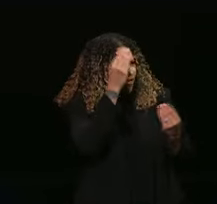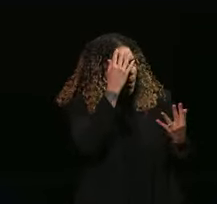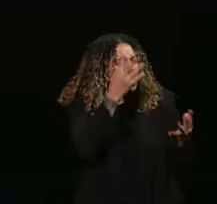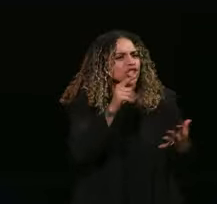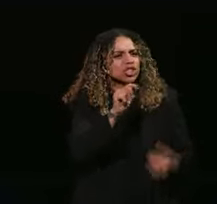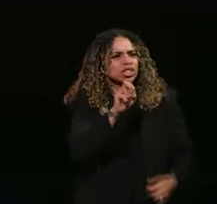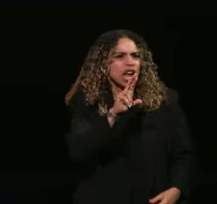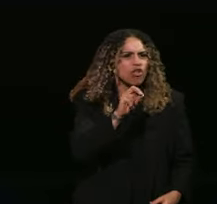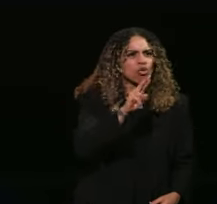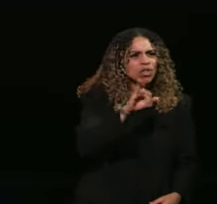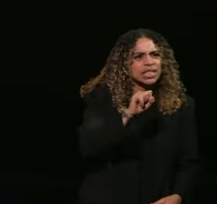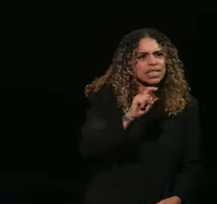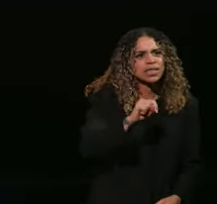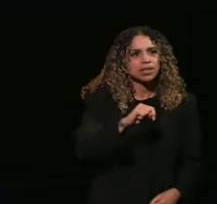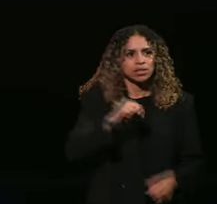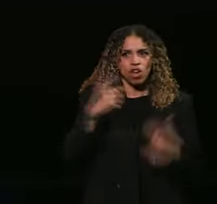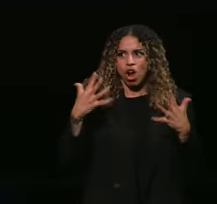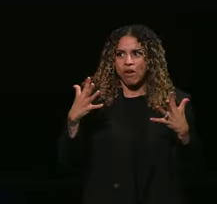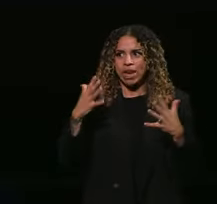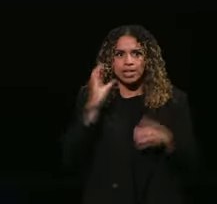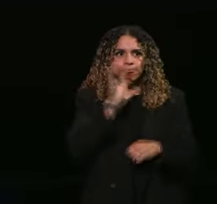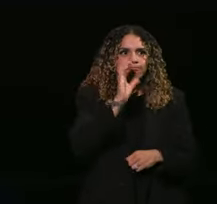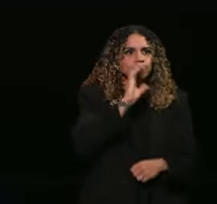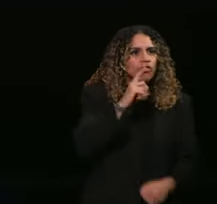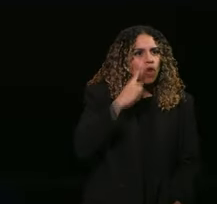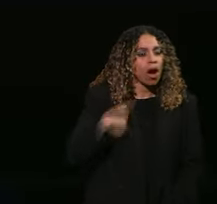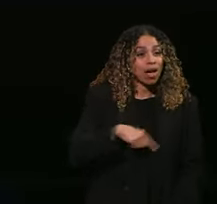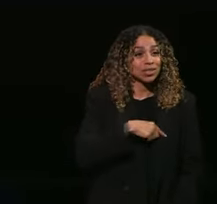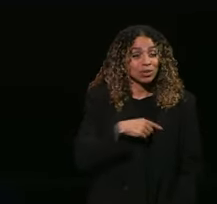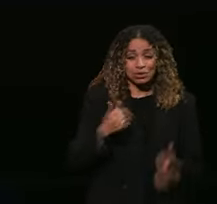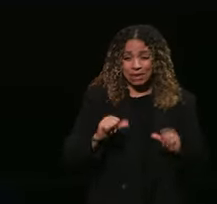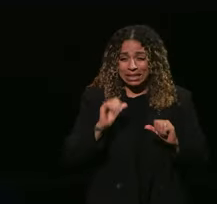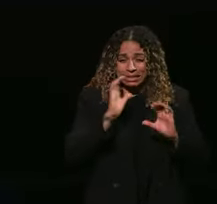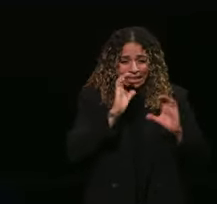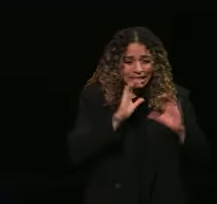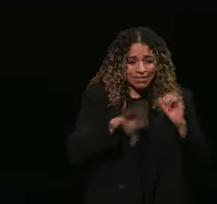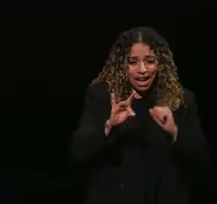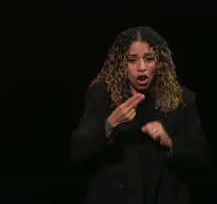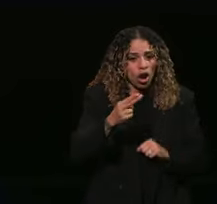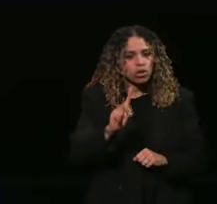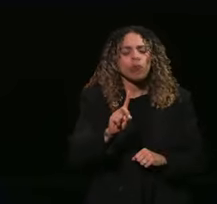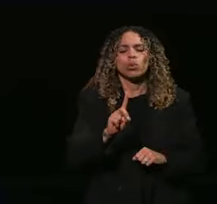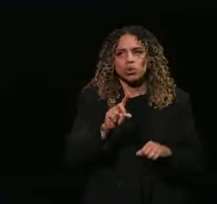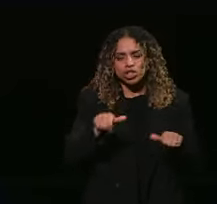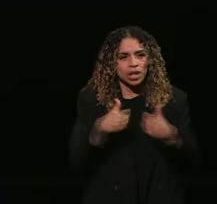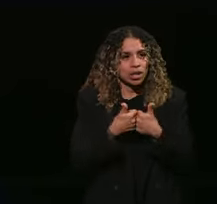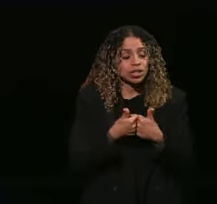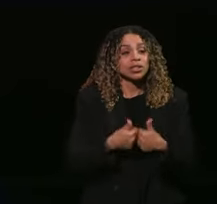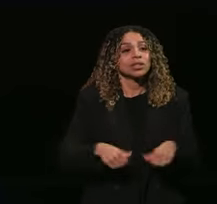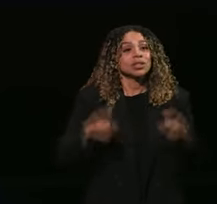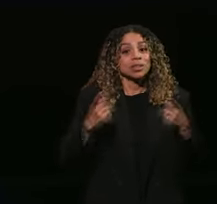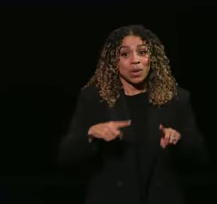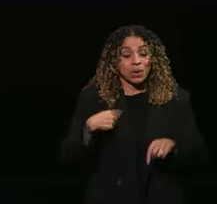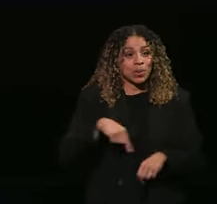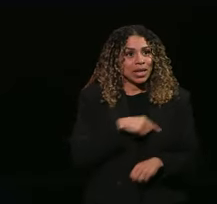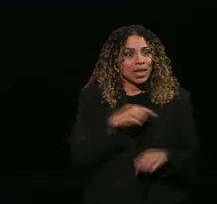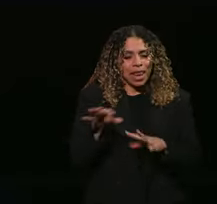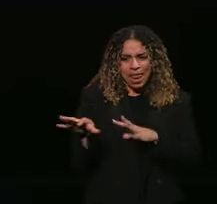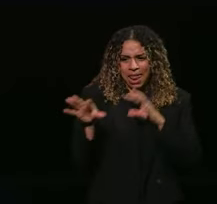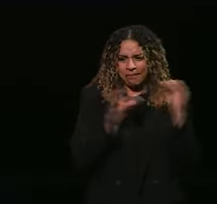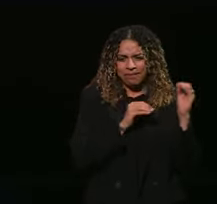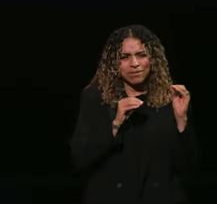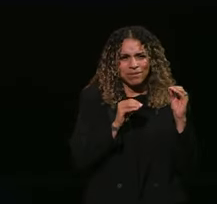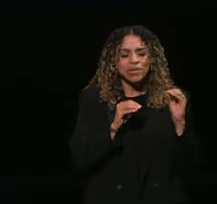getting those hard drives was a huge challenge. A couple of weeks after we left, Mantas Kudaravichus,